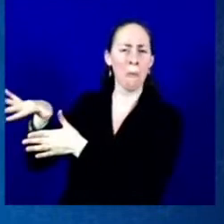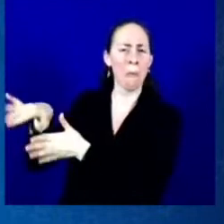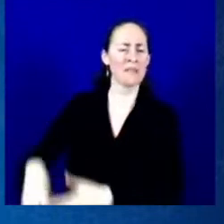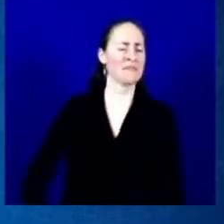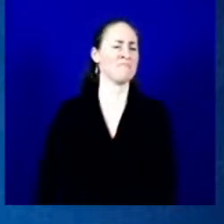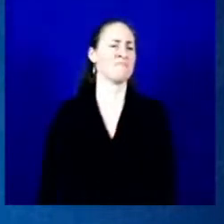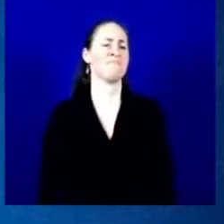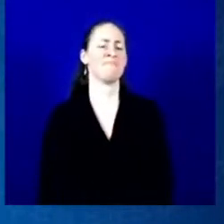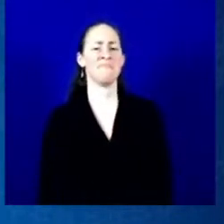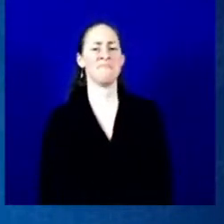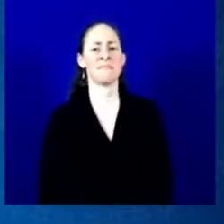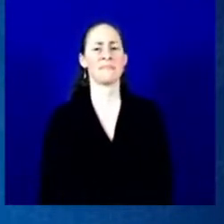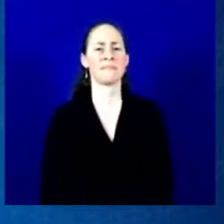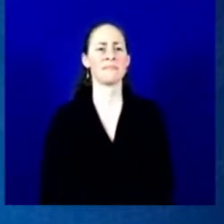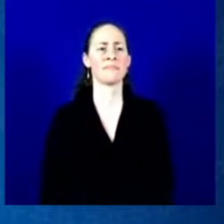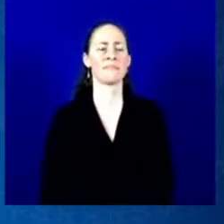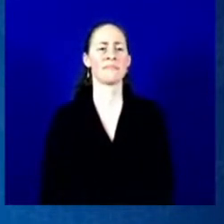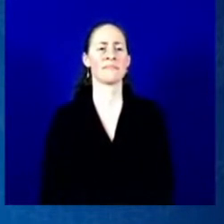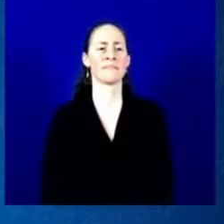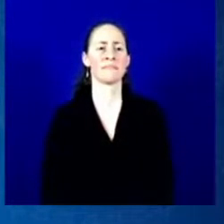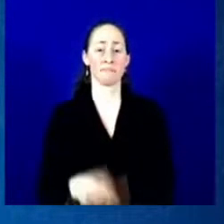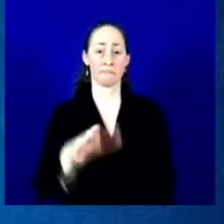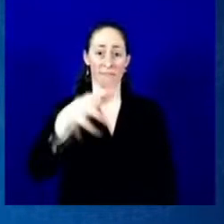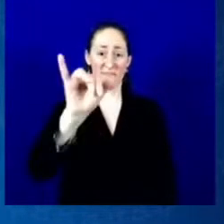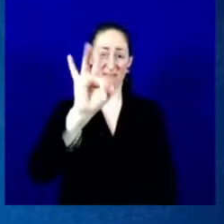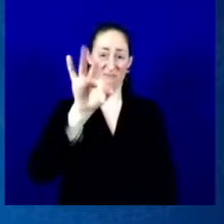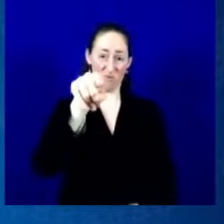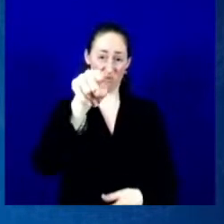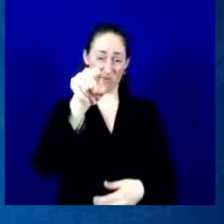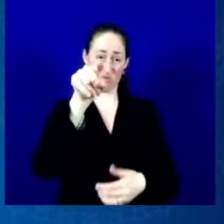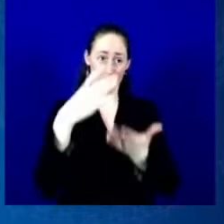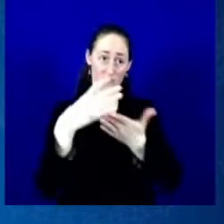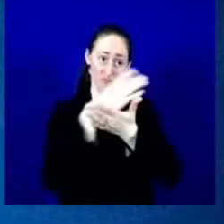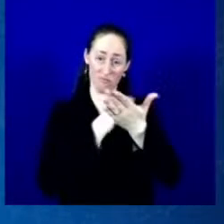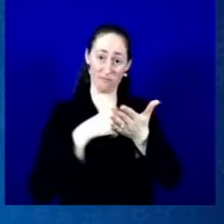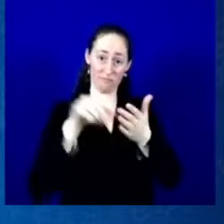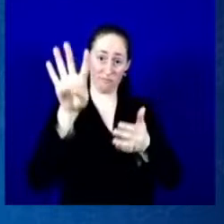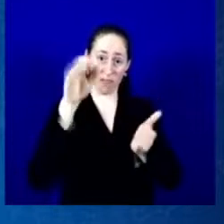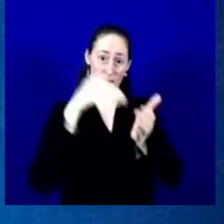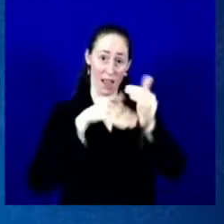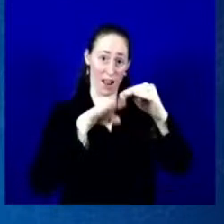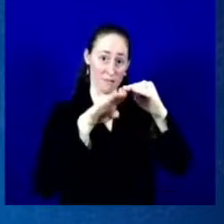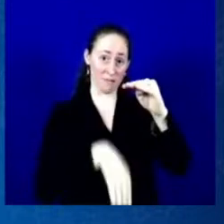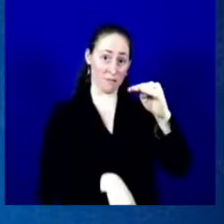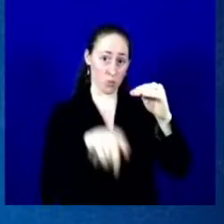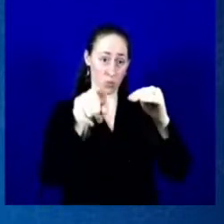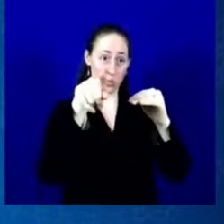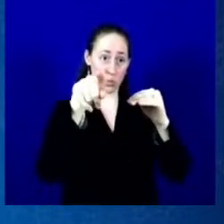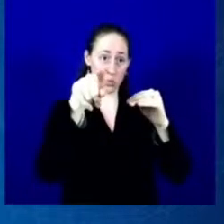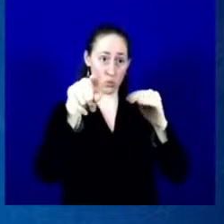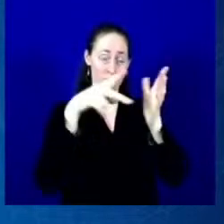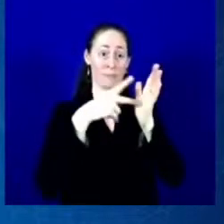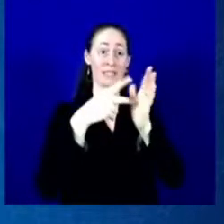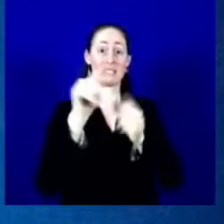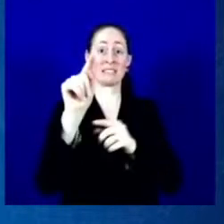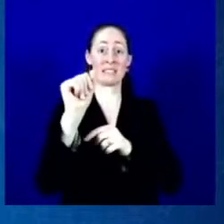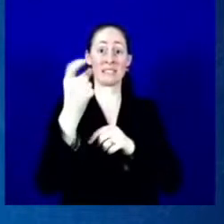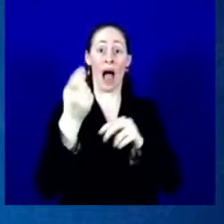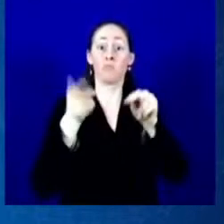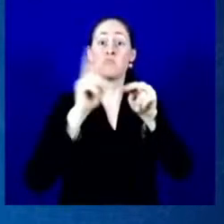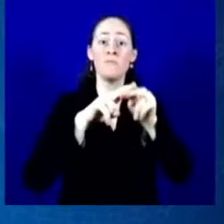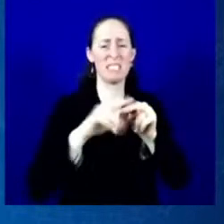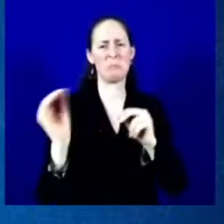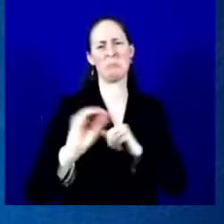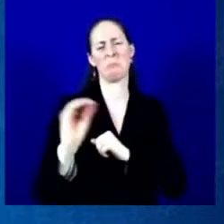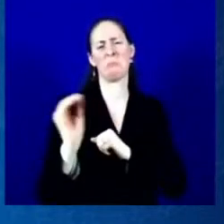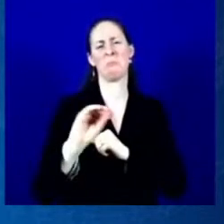than $400,000. But it's time for corporate America and the wealthiest 1% of Americans to just begin